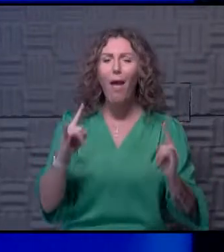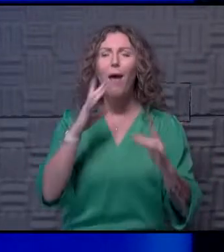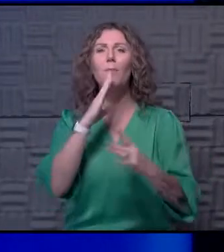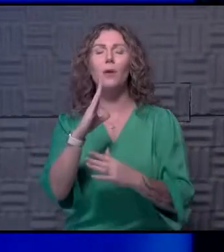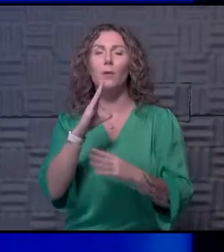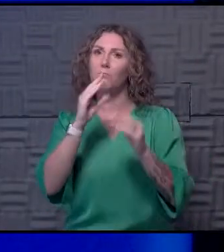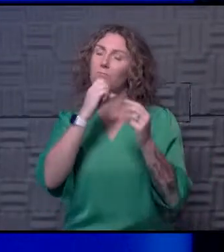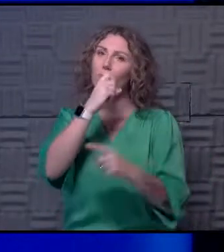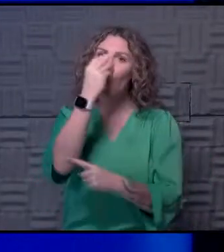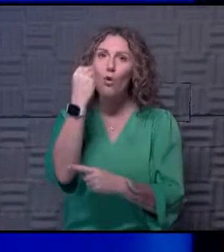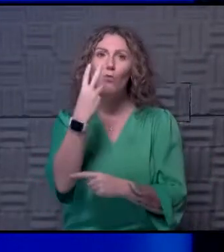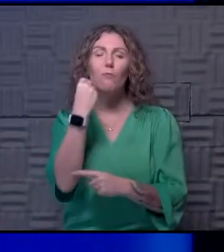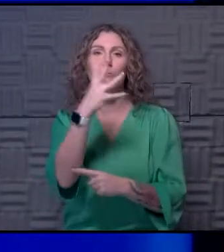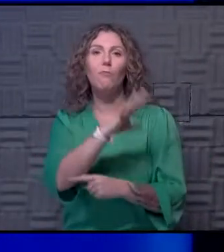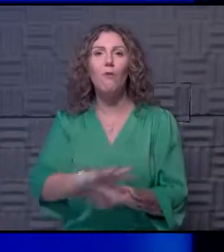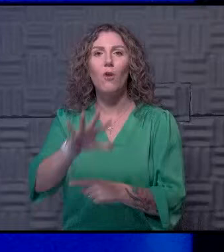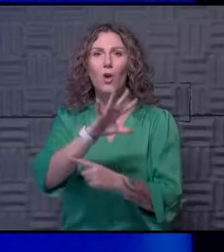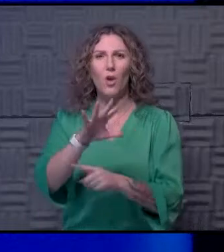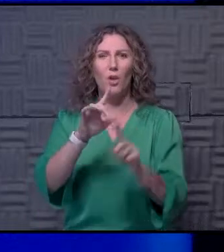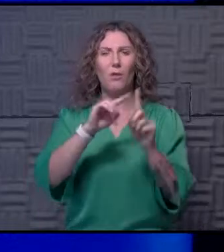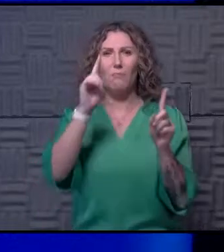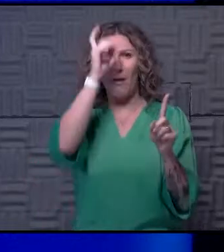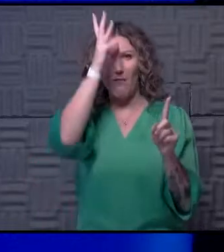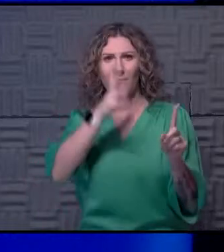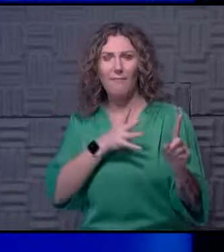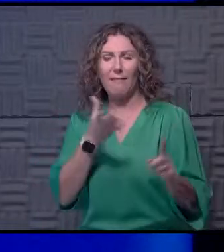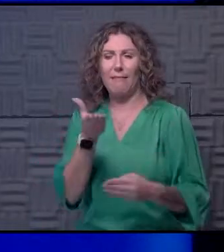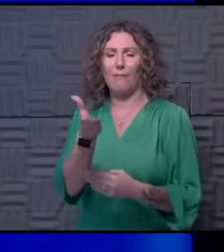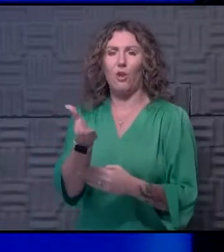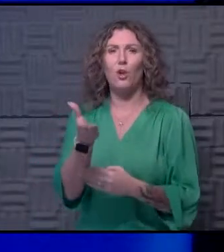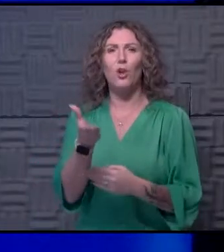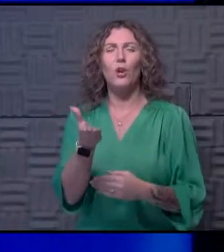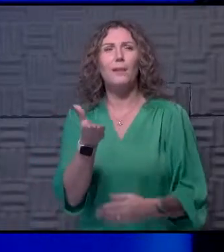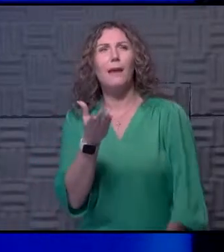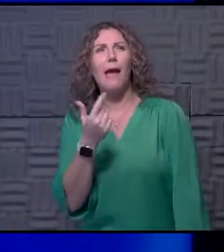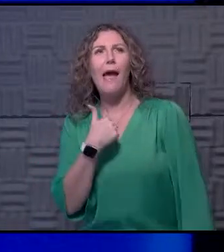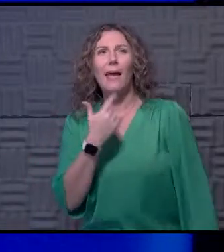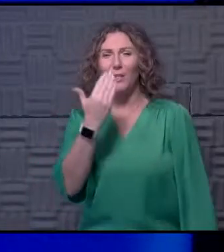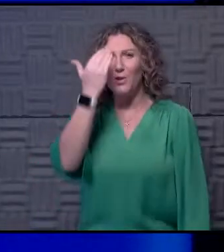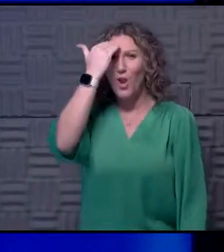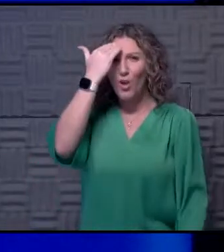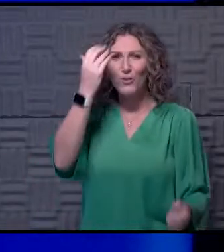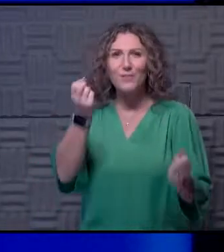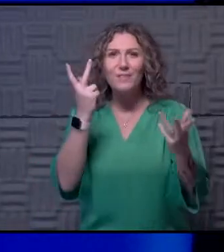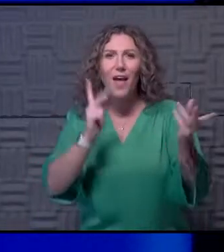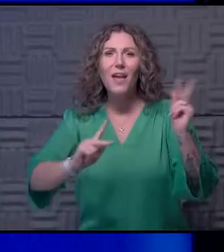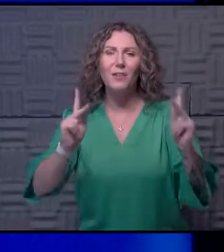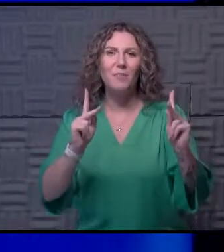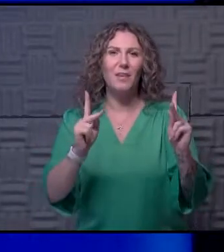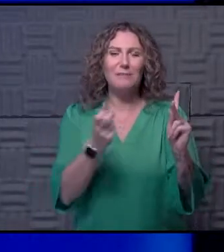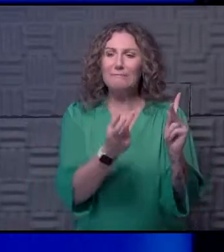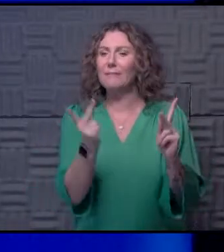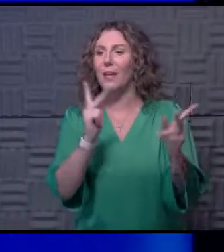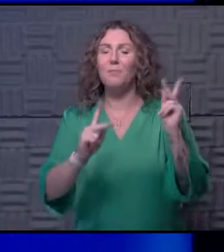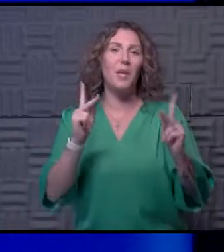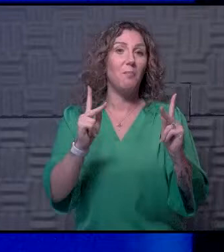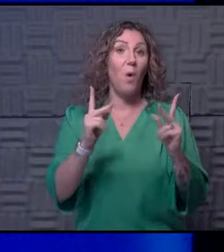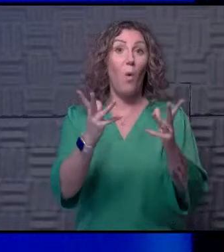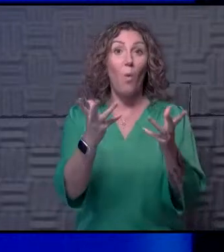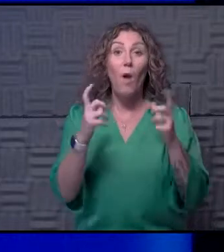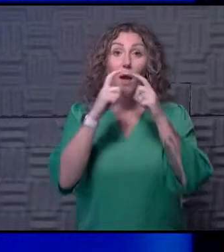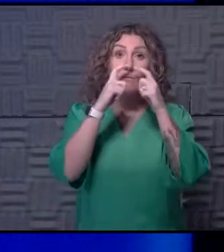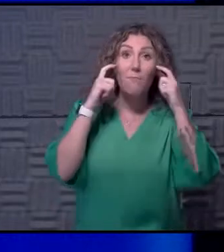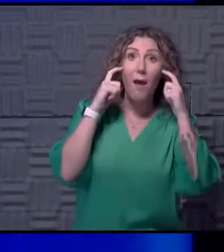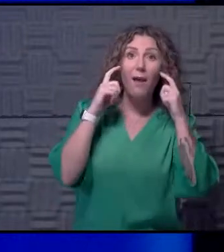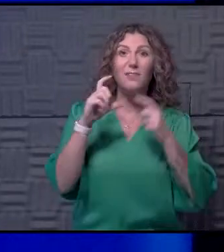spot, River Life Farm. But the gentleman down there who is a purveyor there, you know, I just know there are a lot of folks that some people want to wear masks and